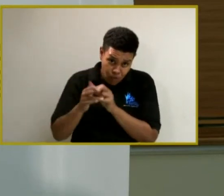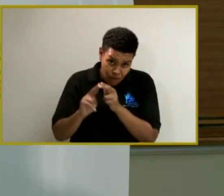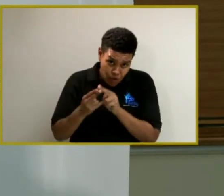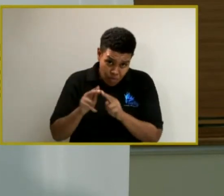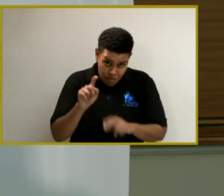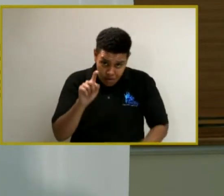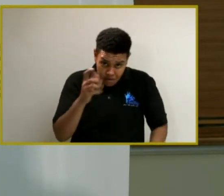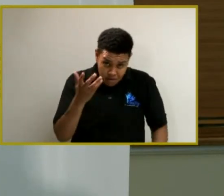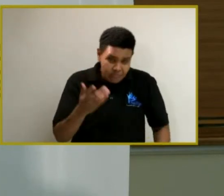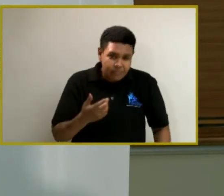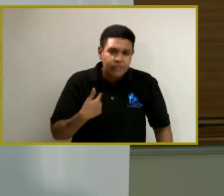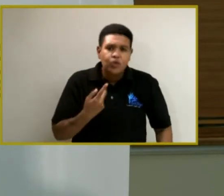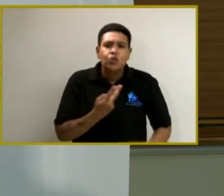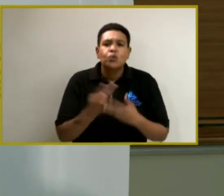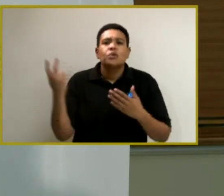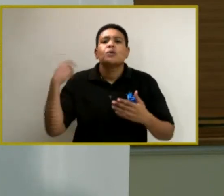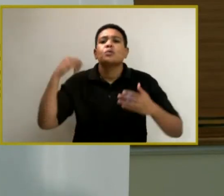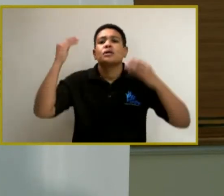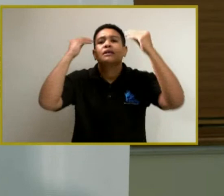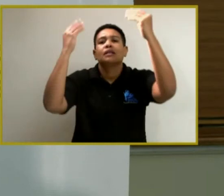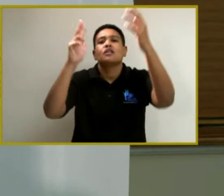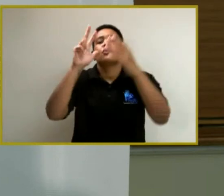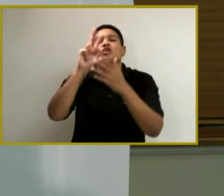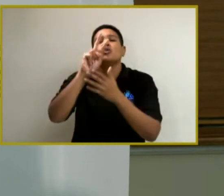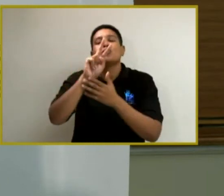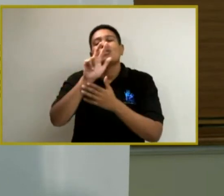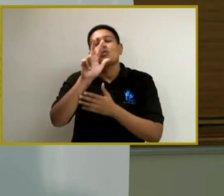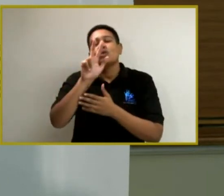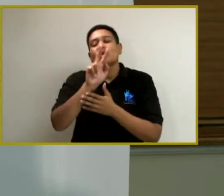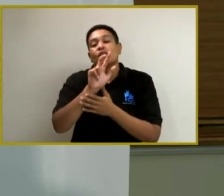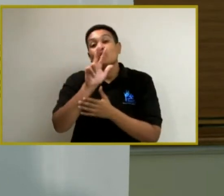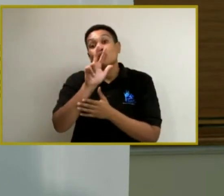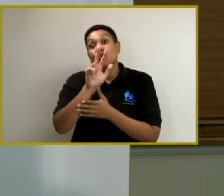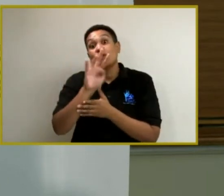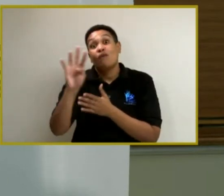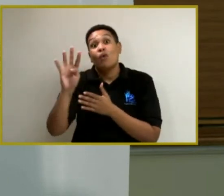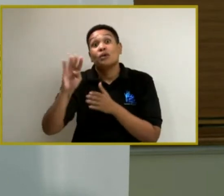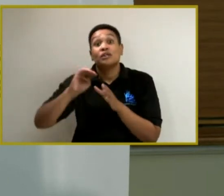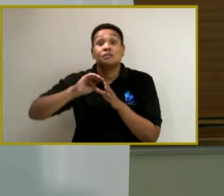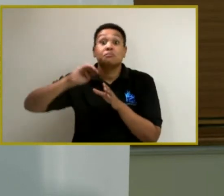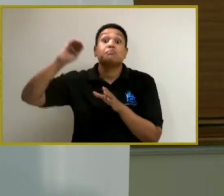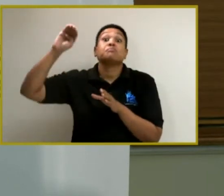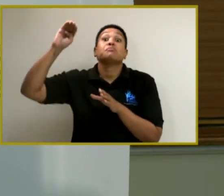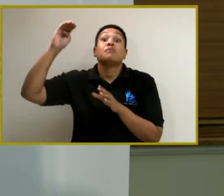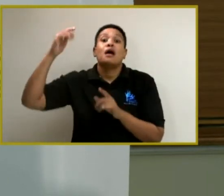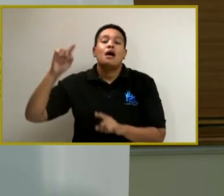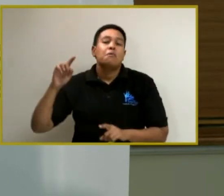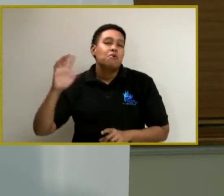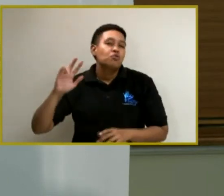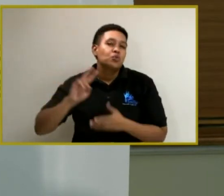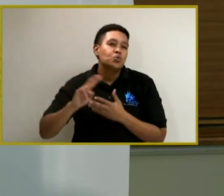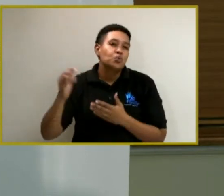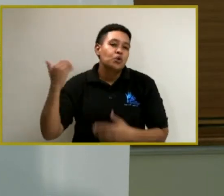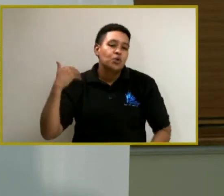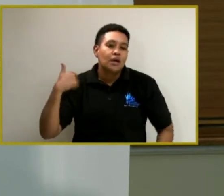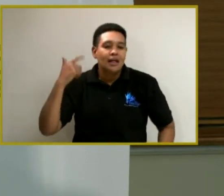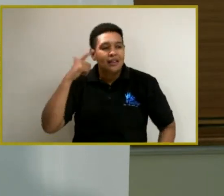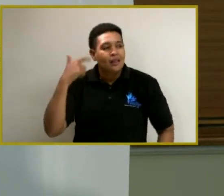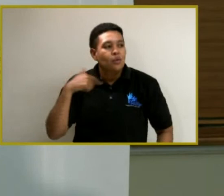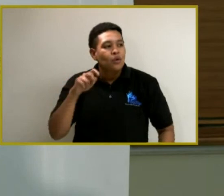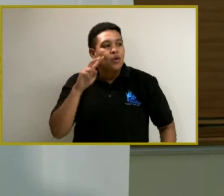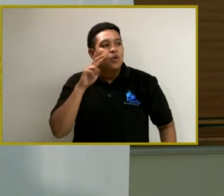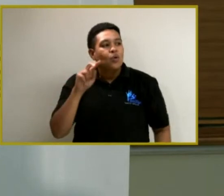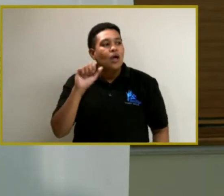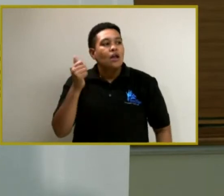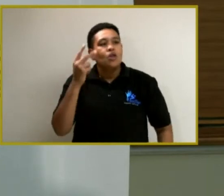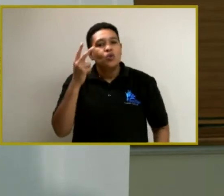About 2 weeks ago, we said it would take us about 3 to 4 weeks to get to the peak. I think that we could be looking at